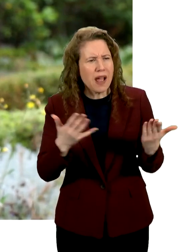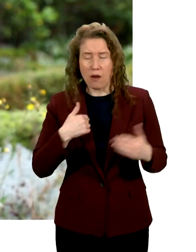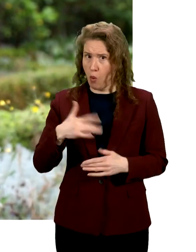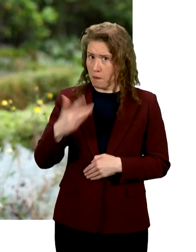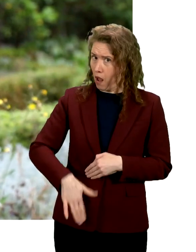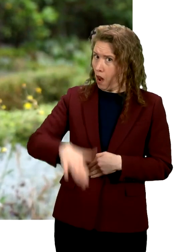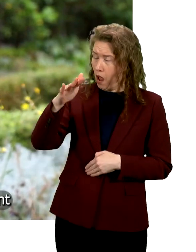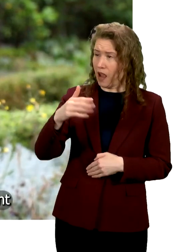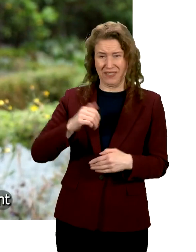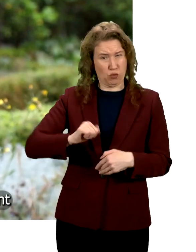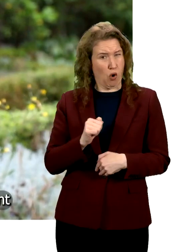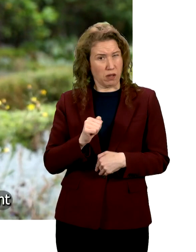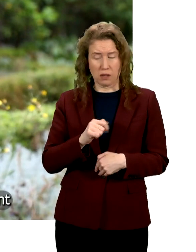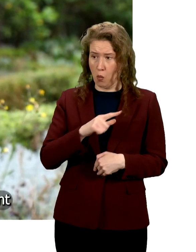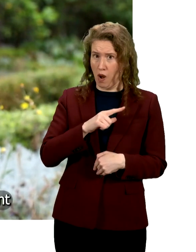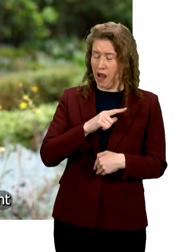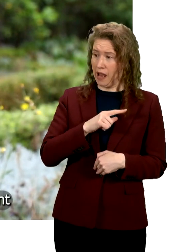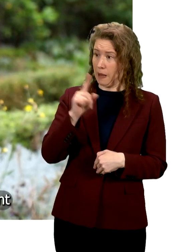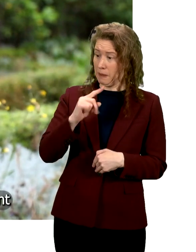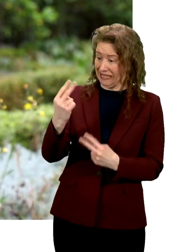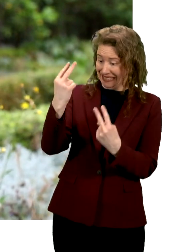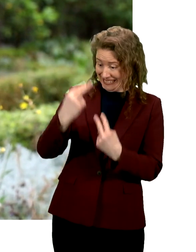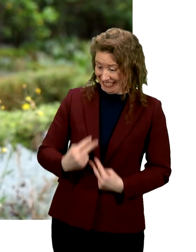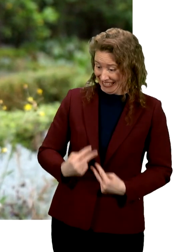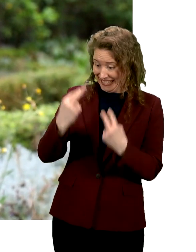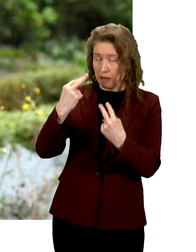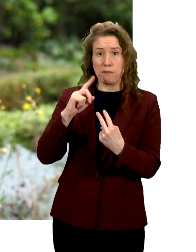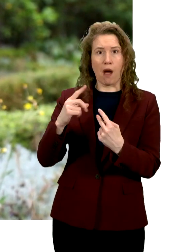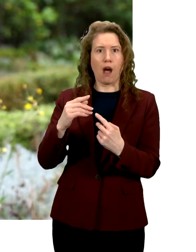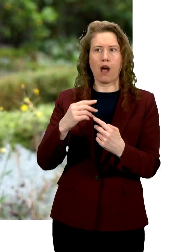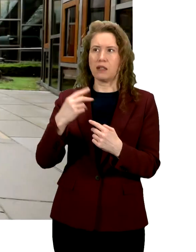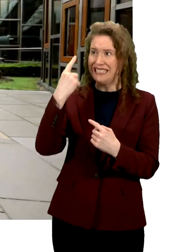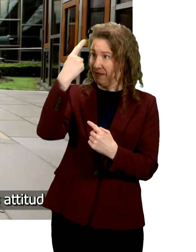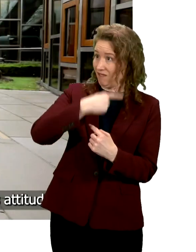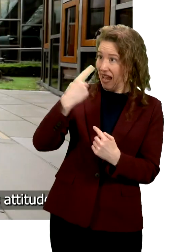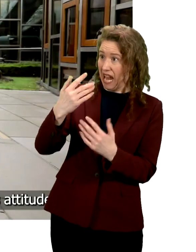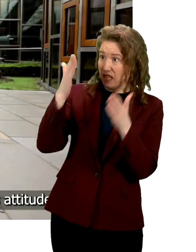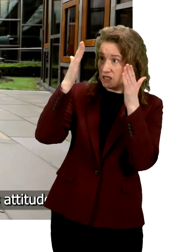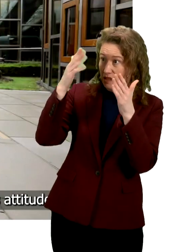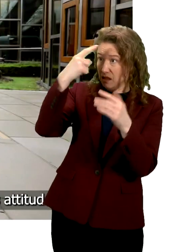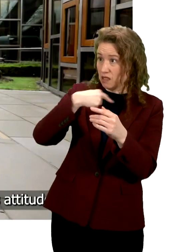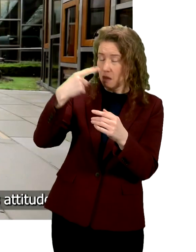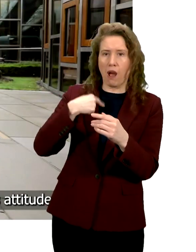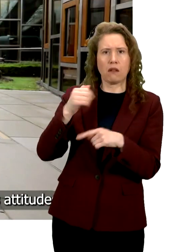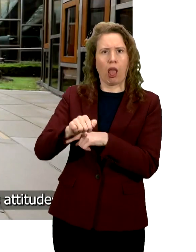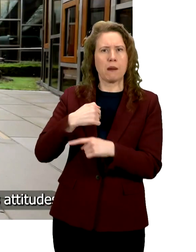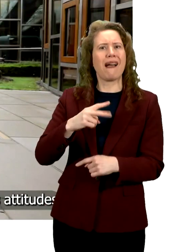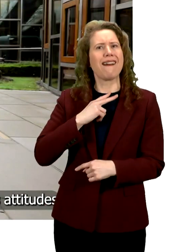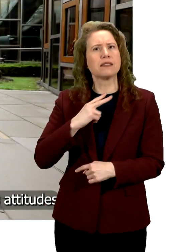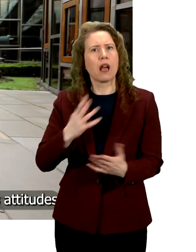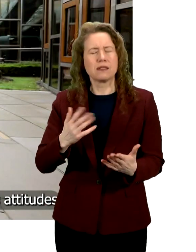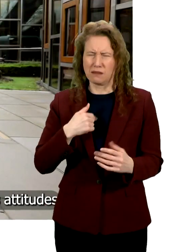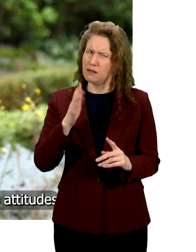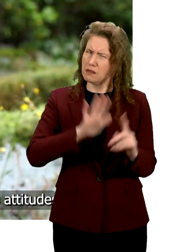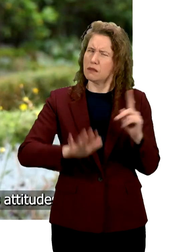life in Scotland, and people not actually hearing my Scottish accent because they're too busy looking at my face. As a nation, I think that Scotland does